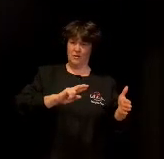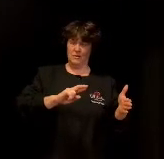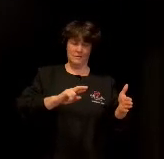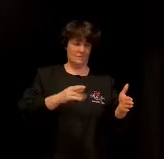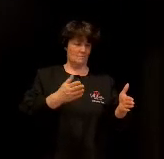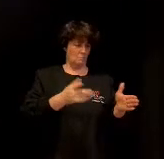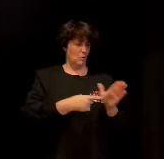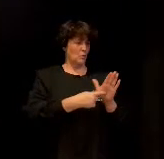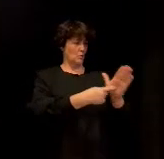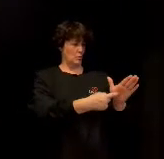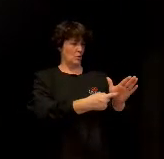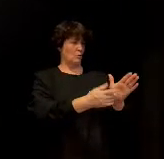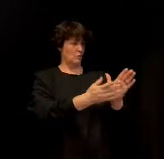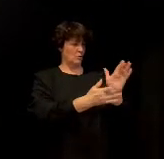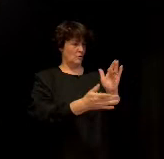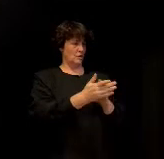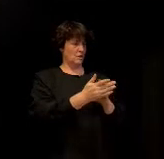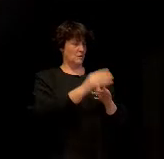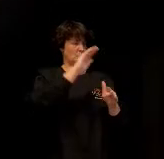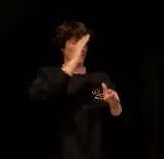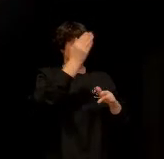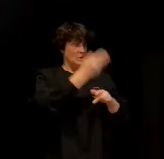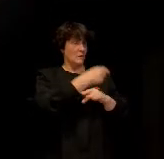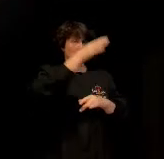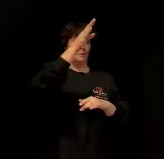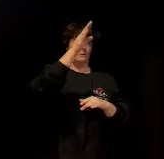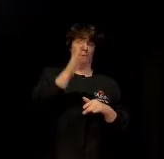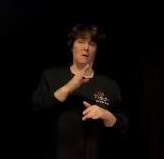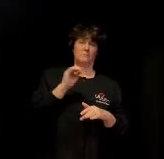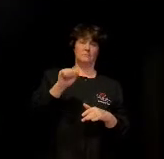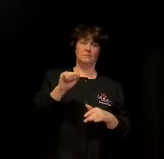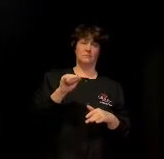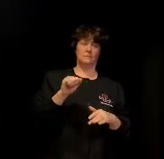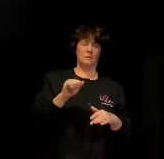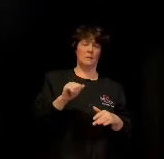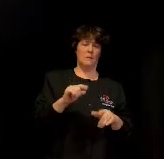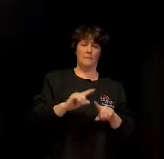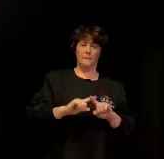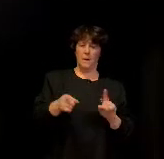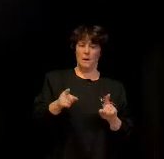We got Jesus and him being the Son of God and some things, but this is the deal.